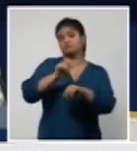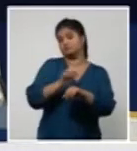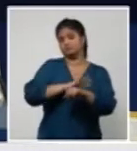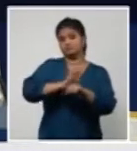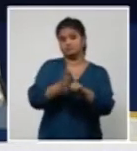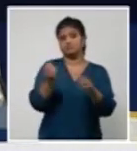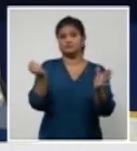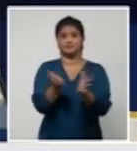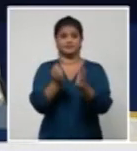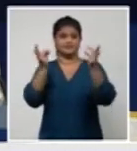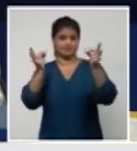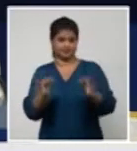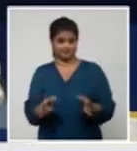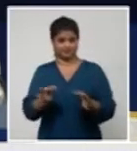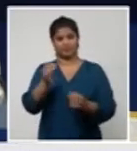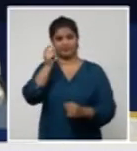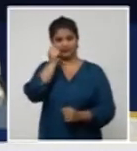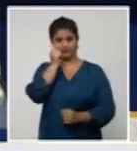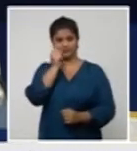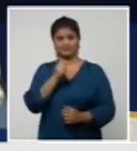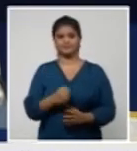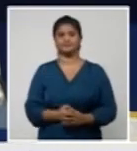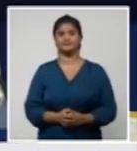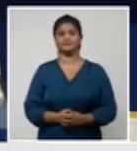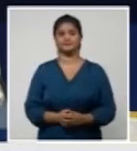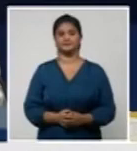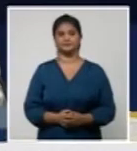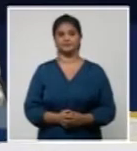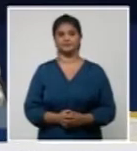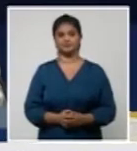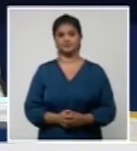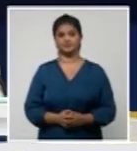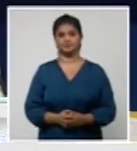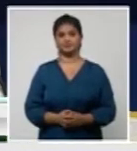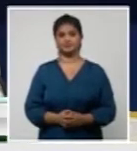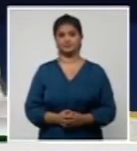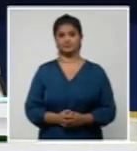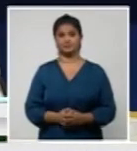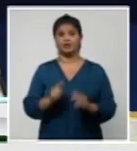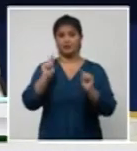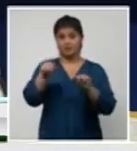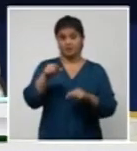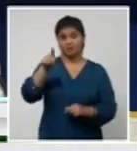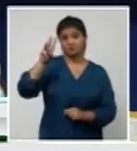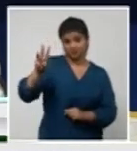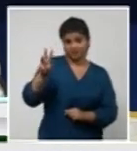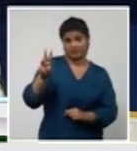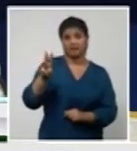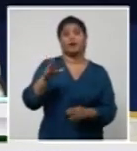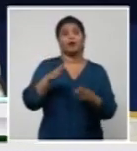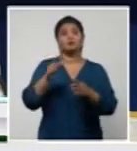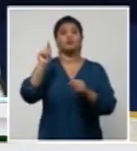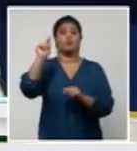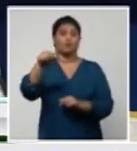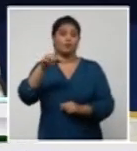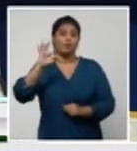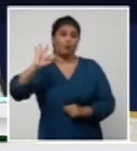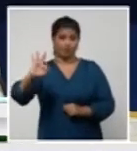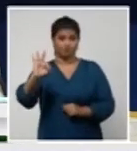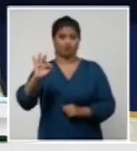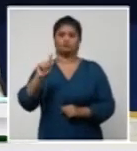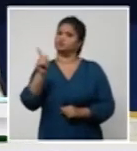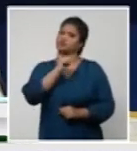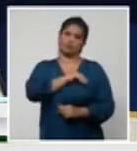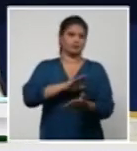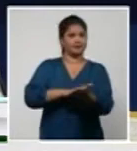last 15 days have been asymptomatic. Those affected were between 20 and 40 years of